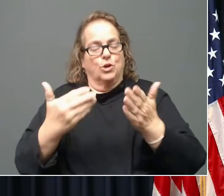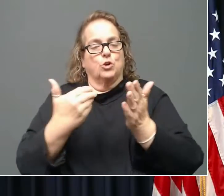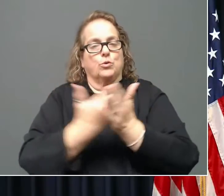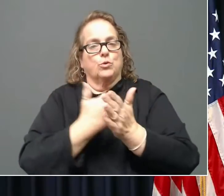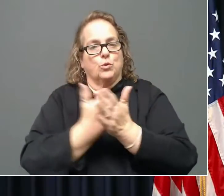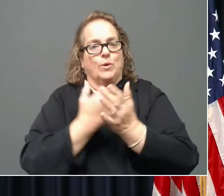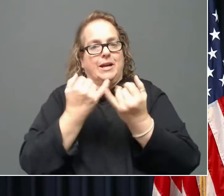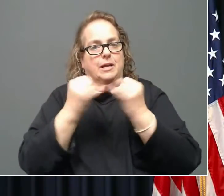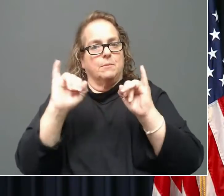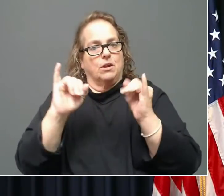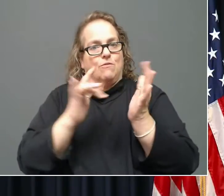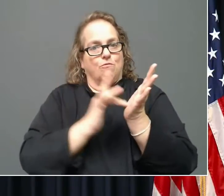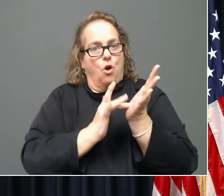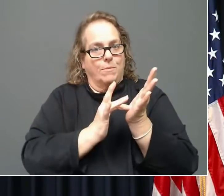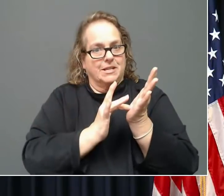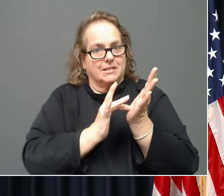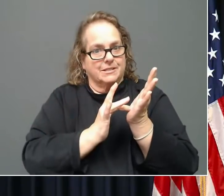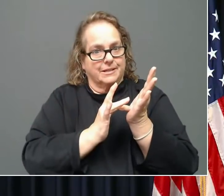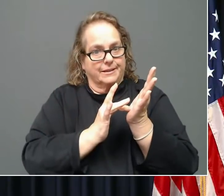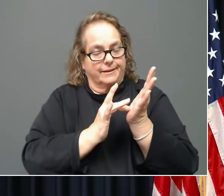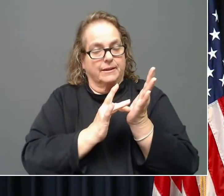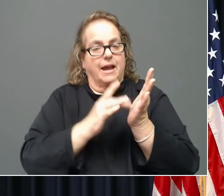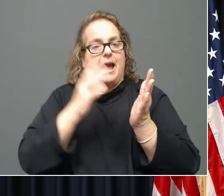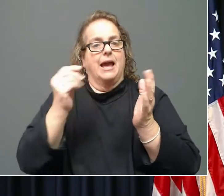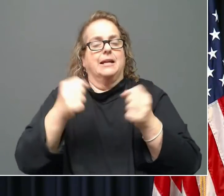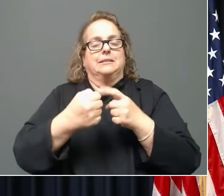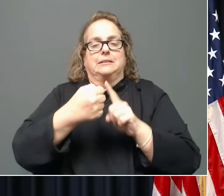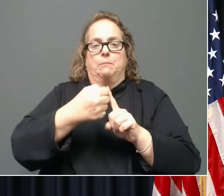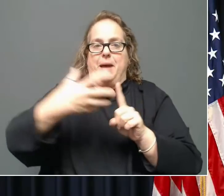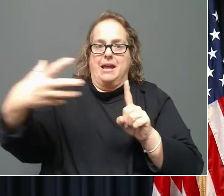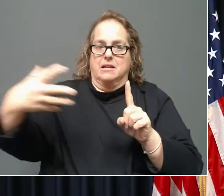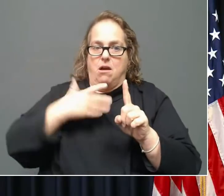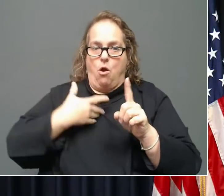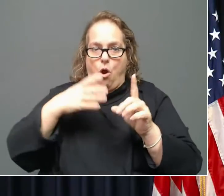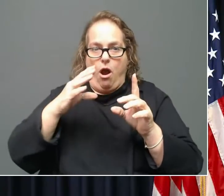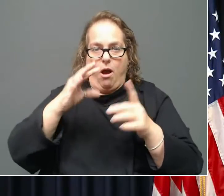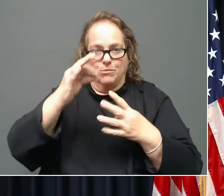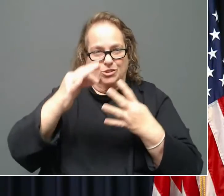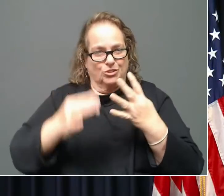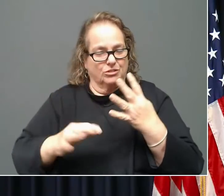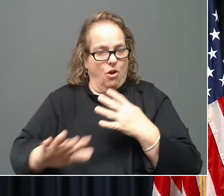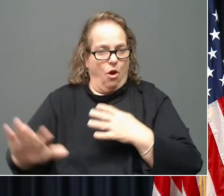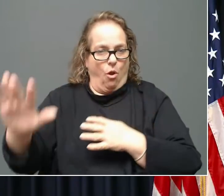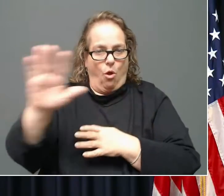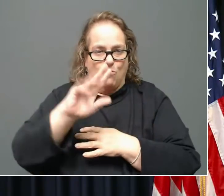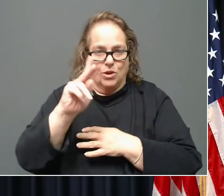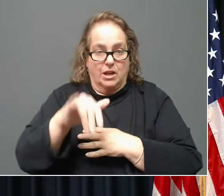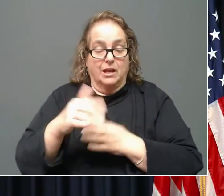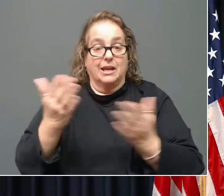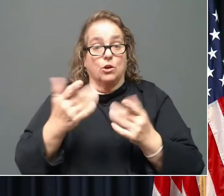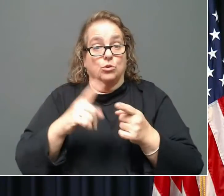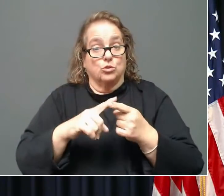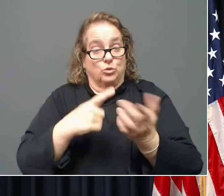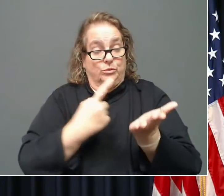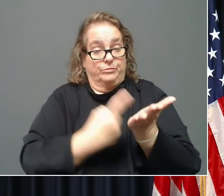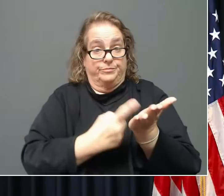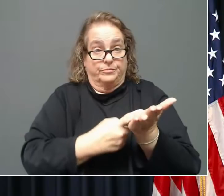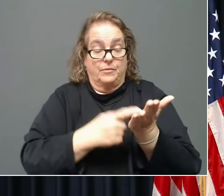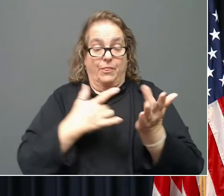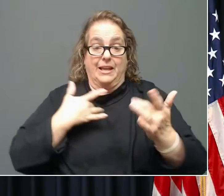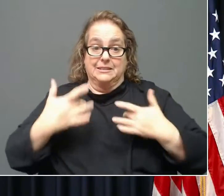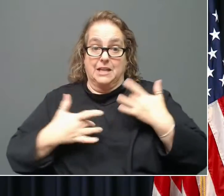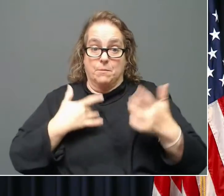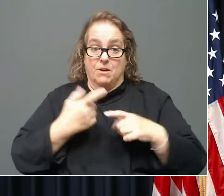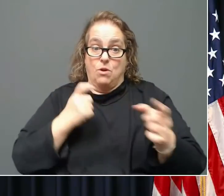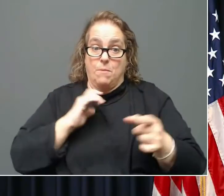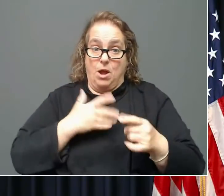online and expanding options all over the Commonwealth. And here to talk about the excitement from our independent